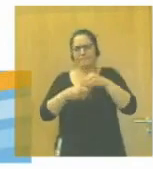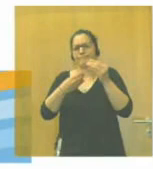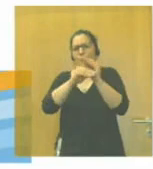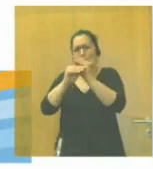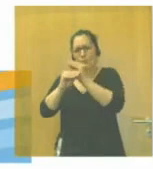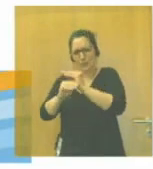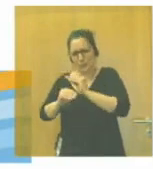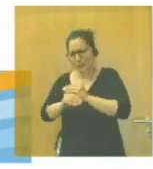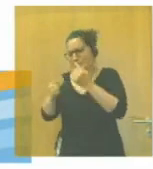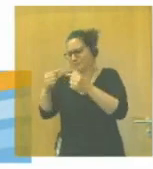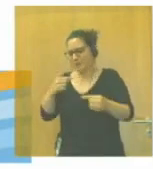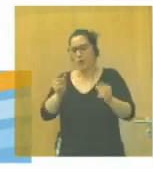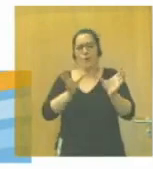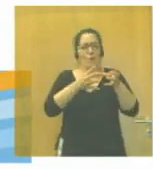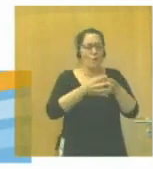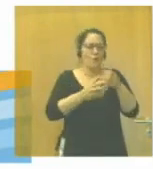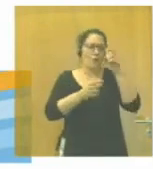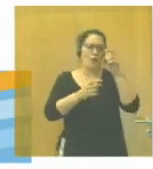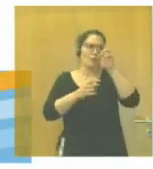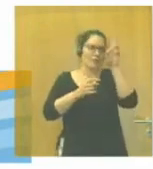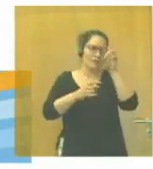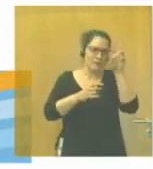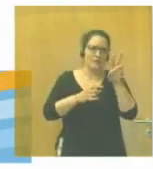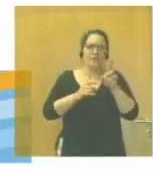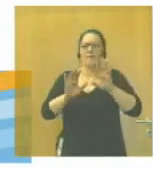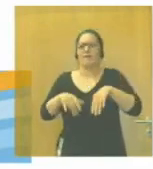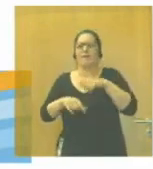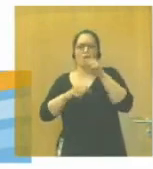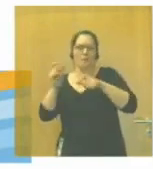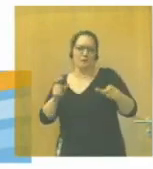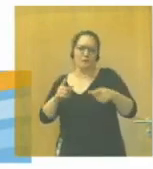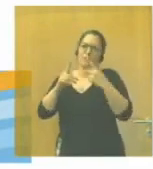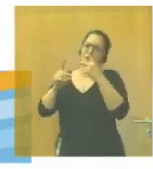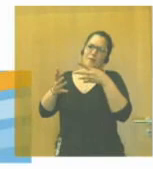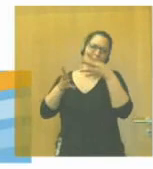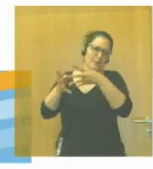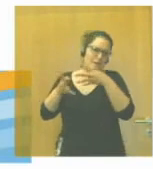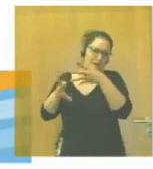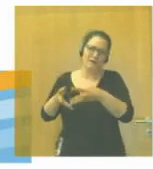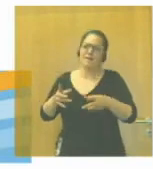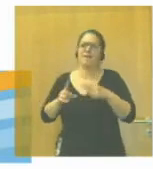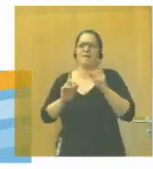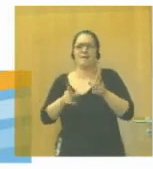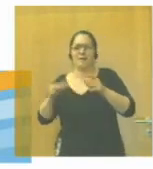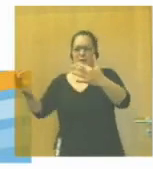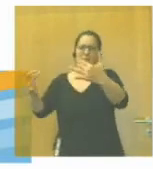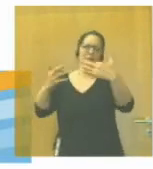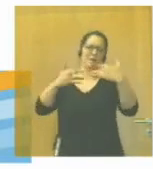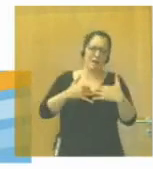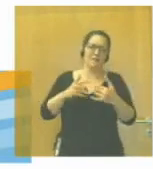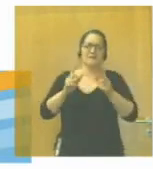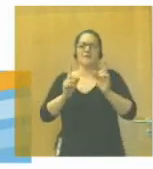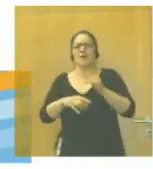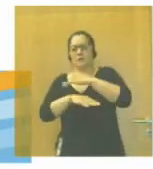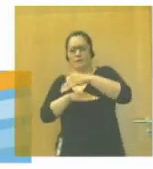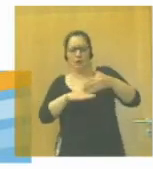have veterans, we have youth, we have elderly. We have very rural frontier areas, urban areas, just to name a